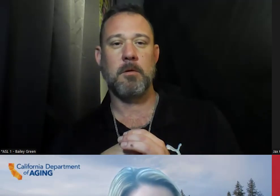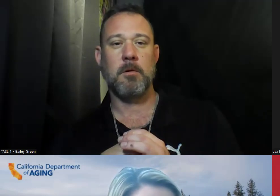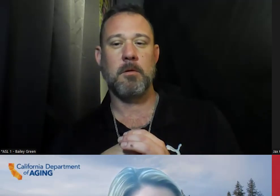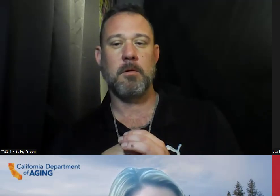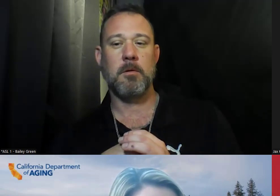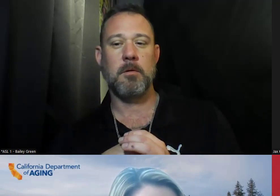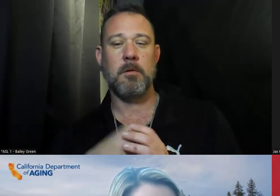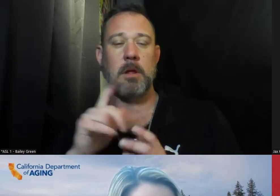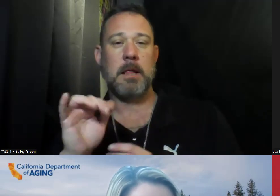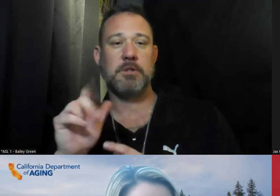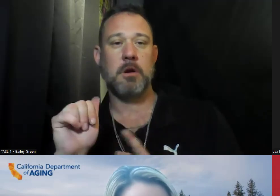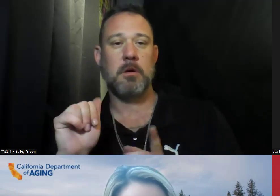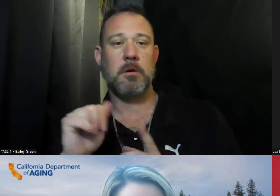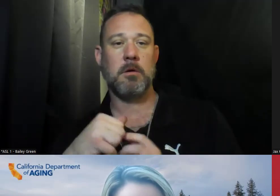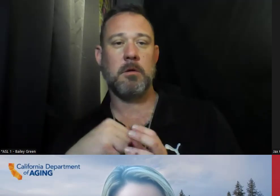Alicia?